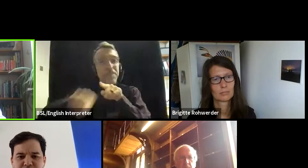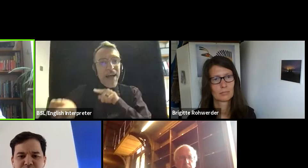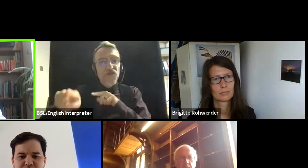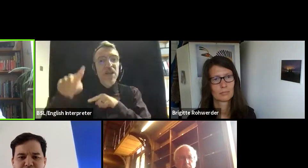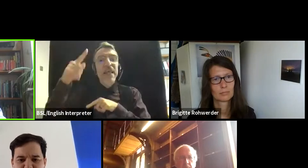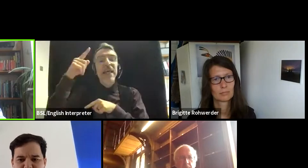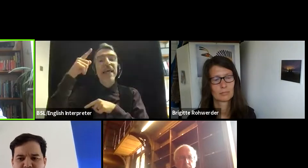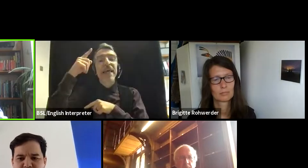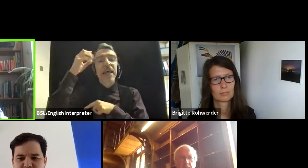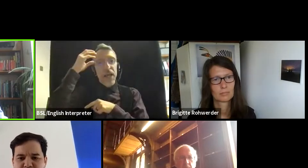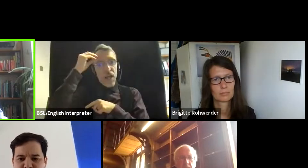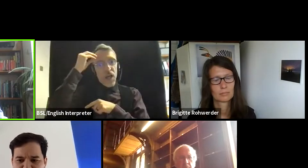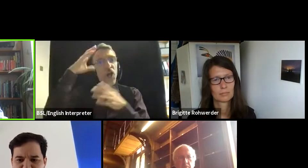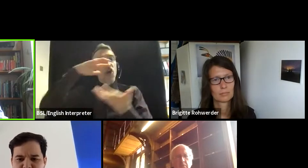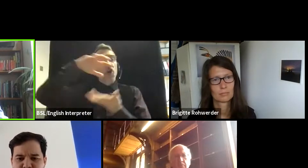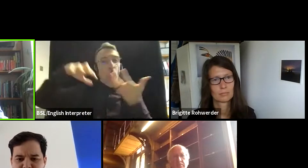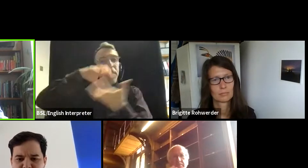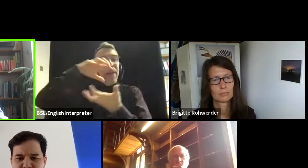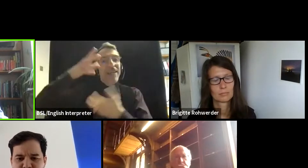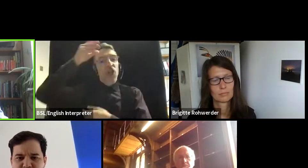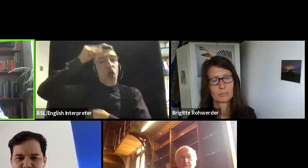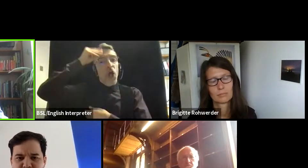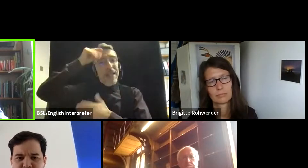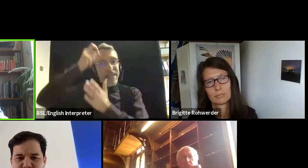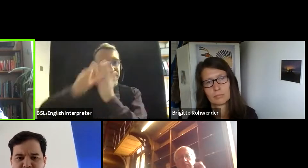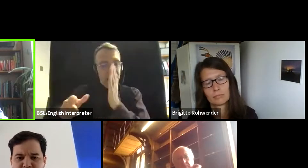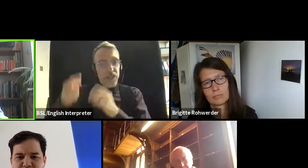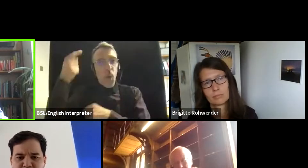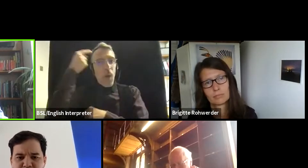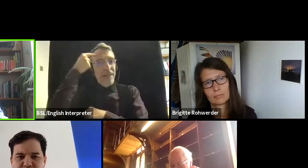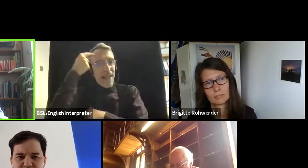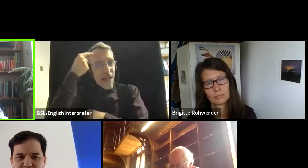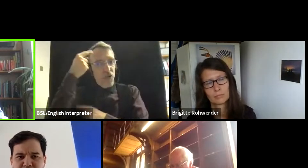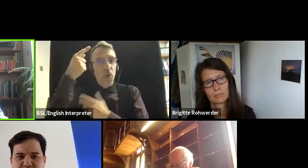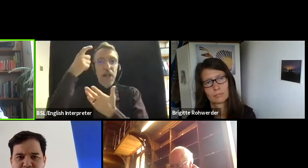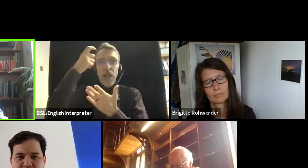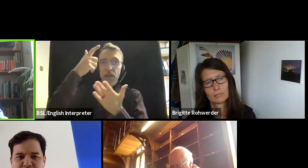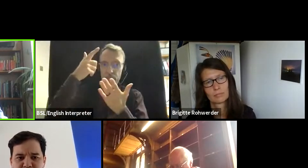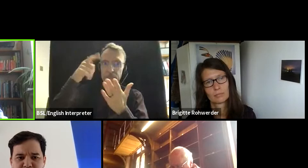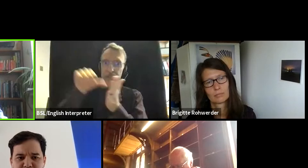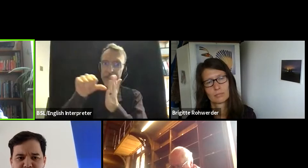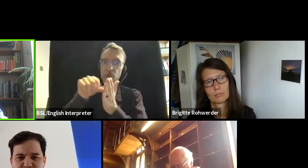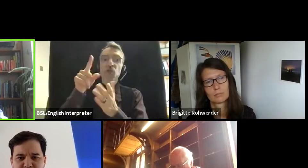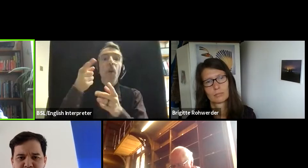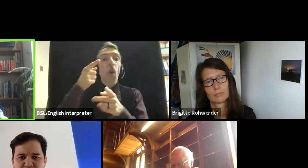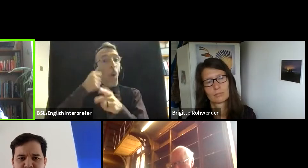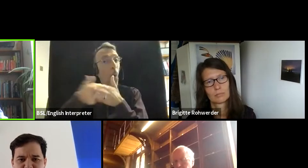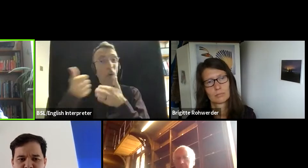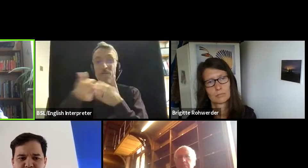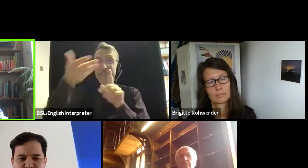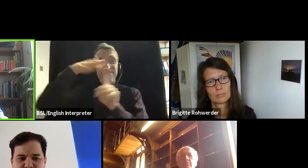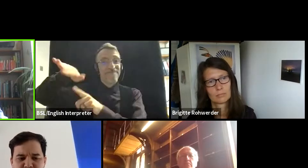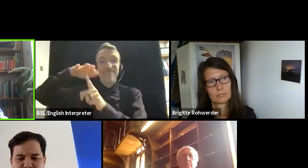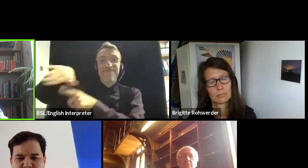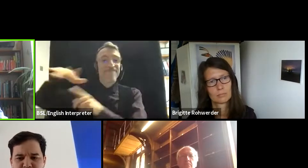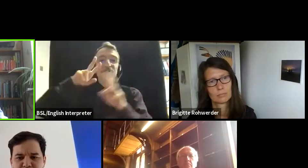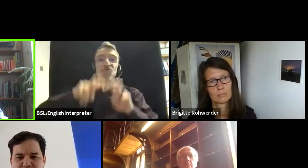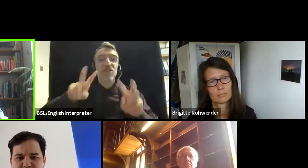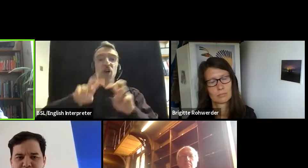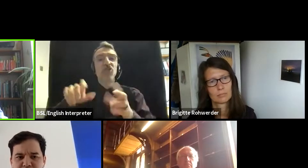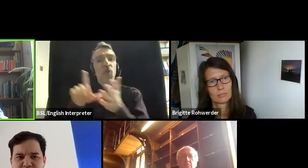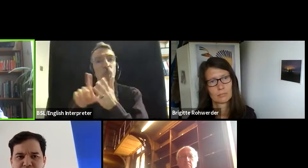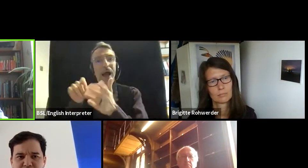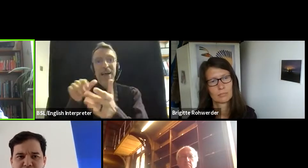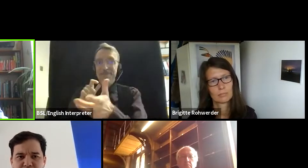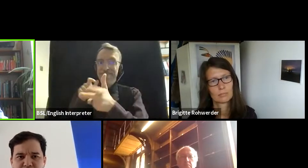or complex or multiple impairments are quite often left out of research.